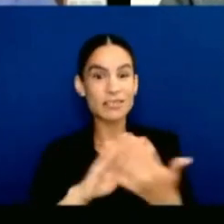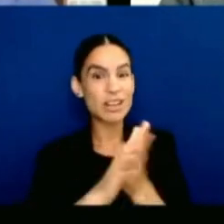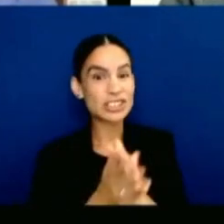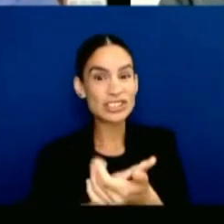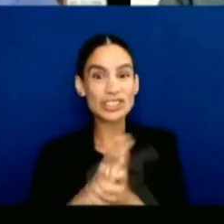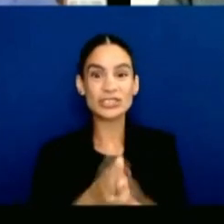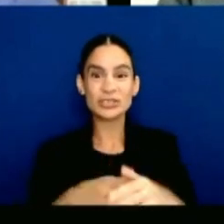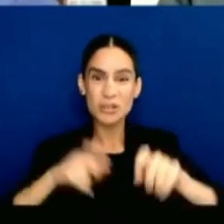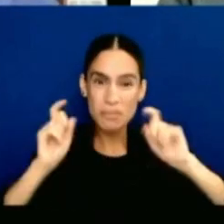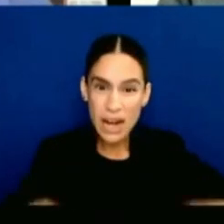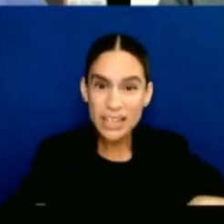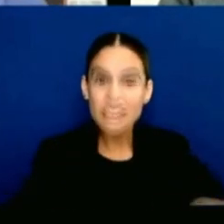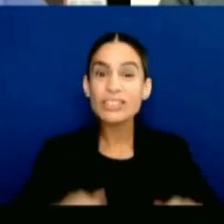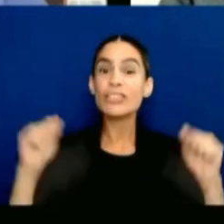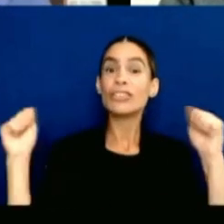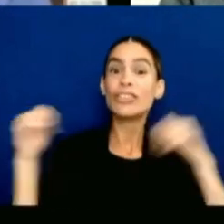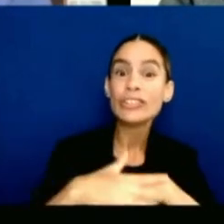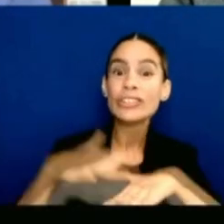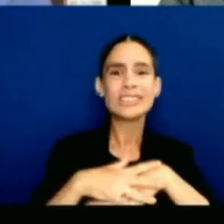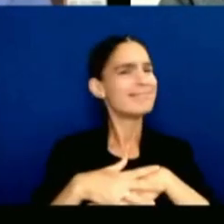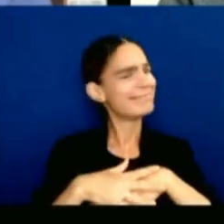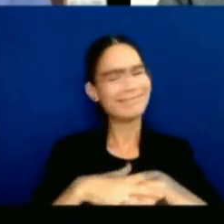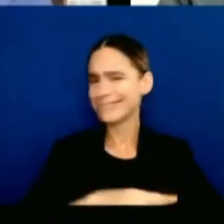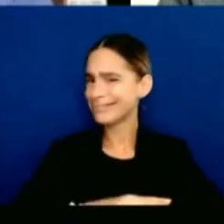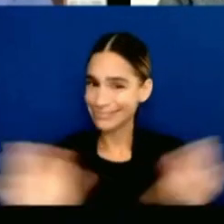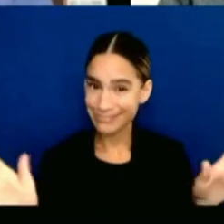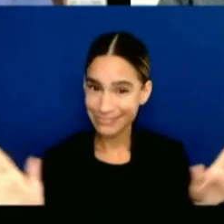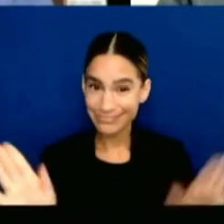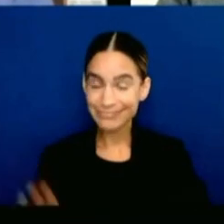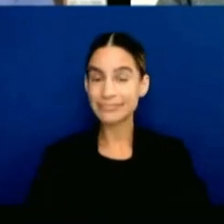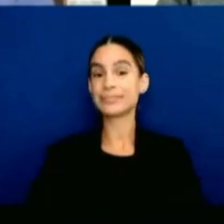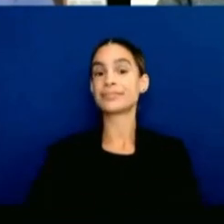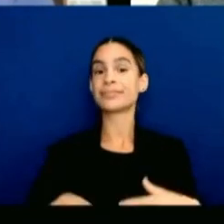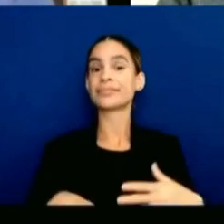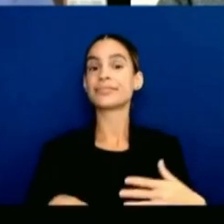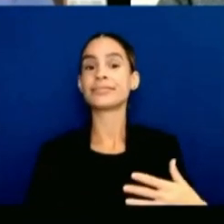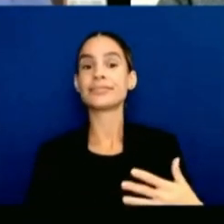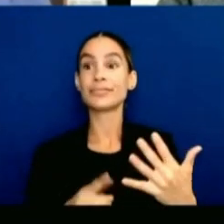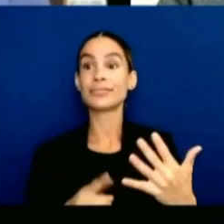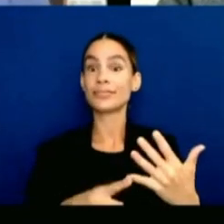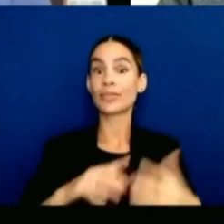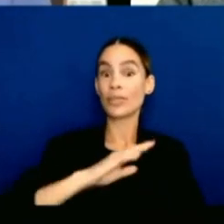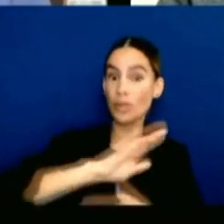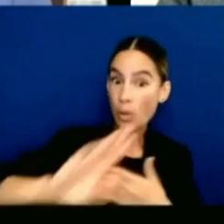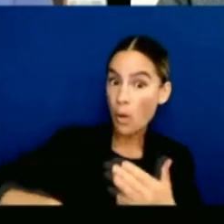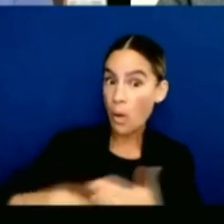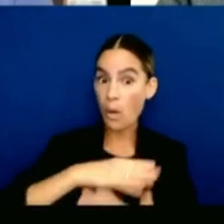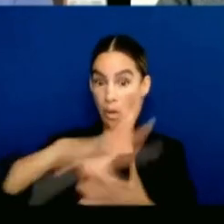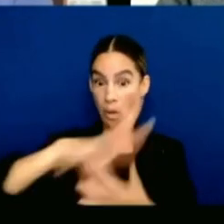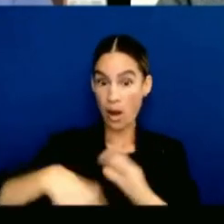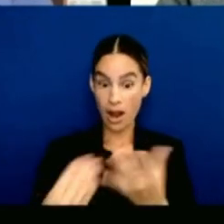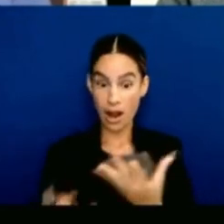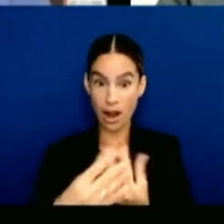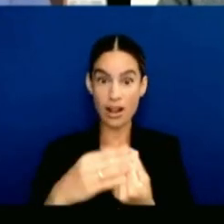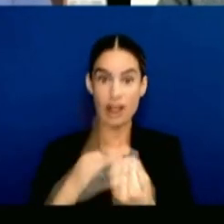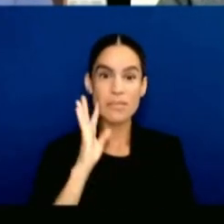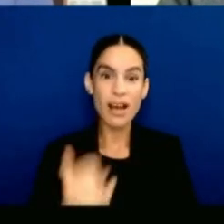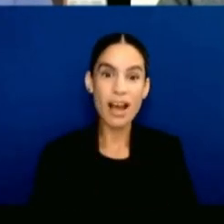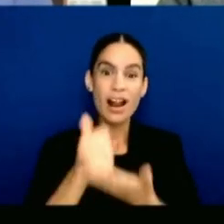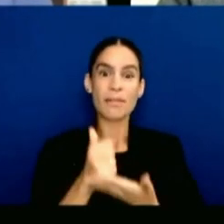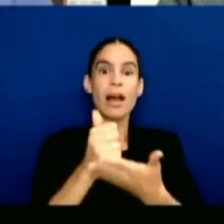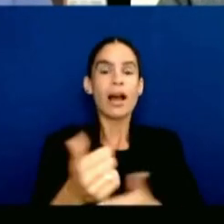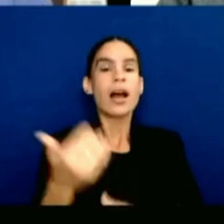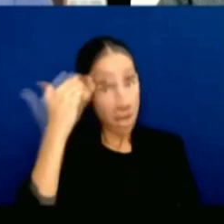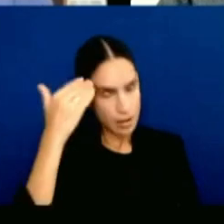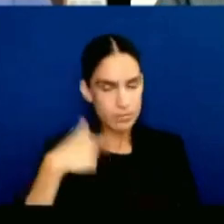you're packed together. All of those simple and straightforward things that I know you're a little tired of, but the virus is still out there and needs all of